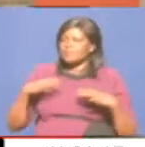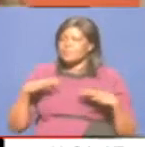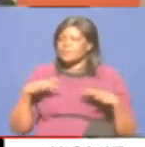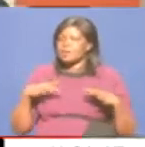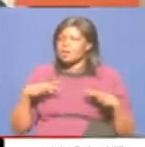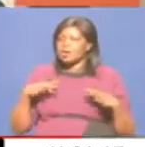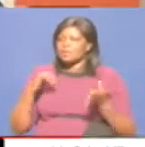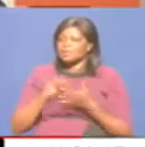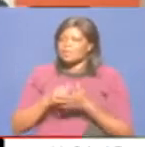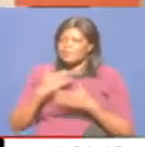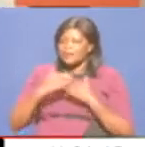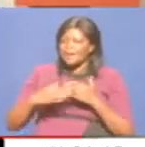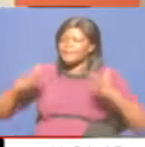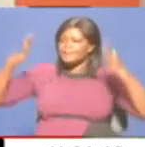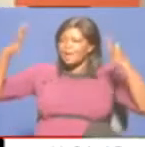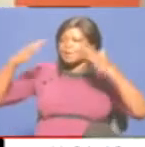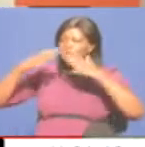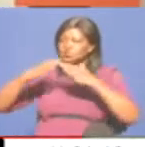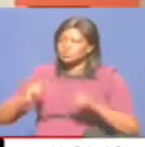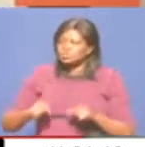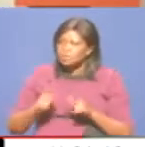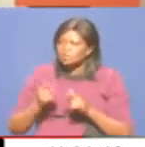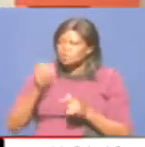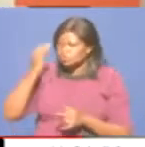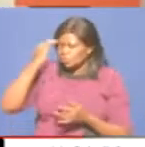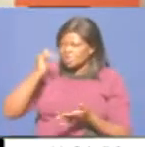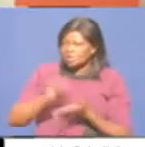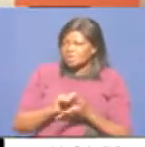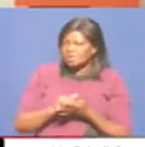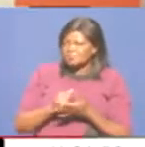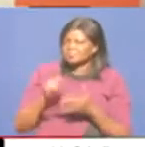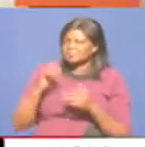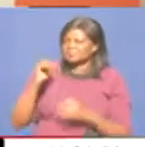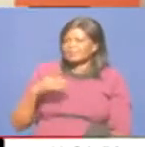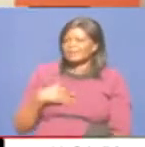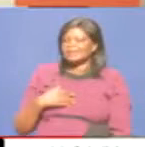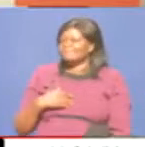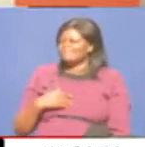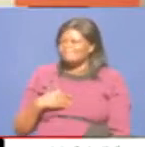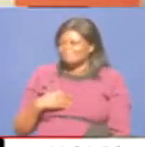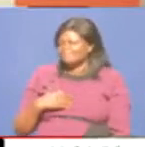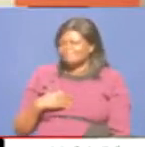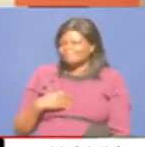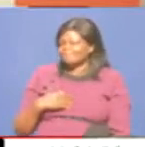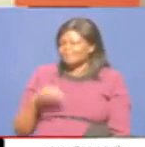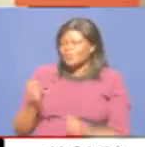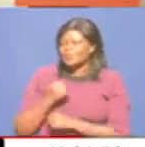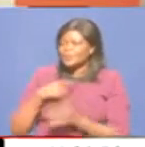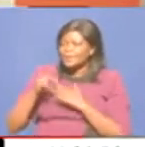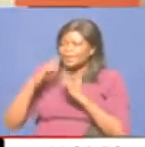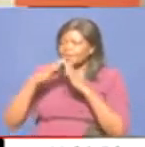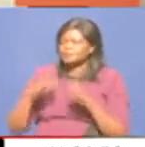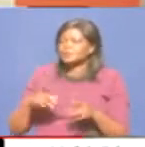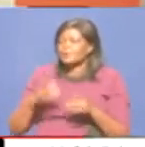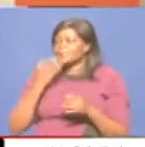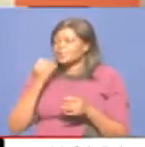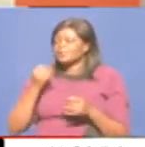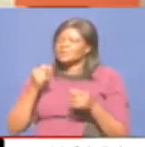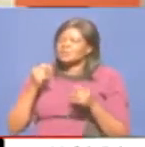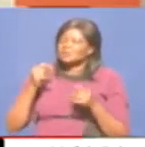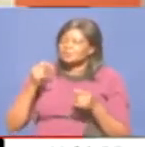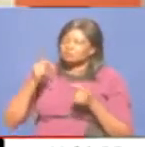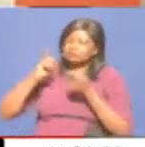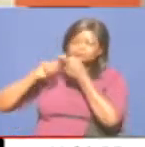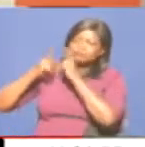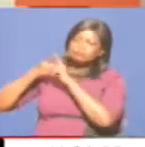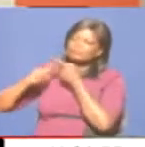build a huge house today, knowing that my salary cannot even afford to do a big house. You know, we should be asking ourselves such kind of questions